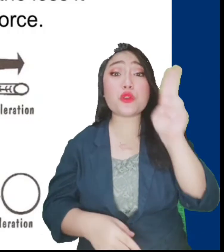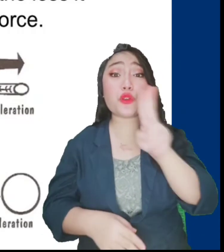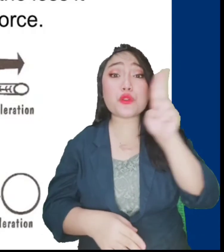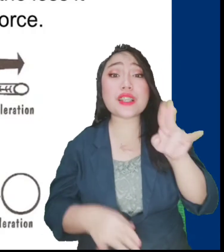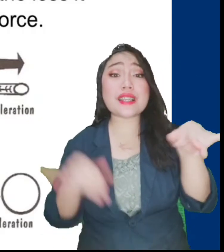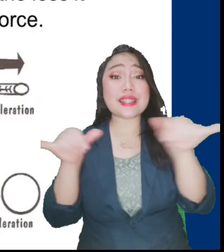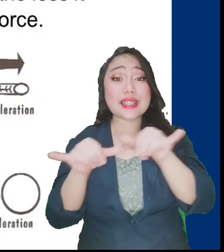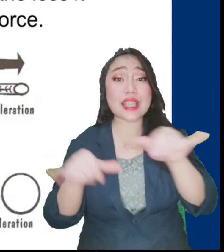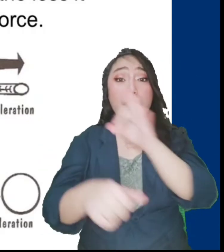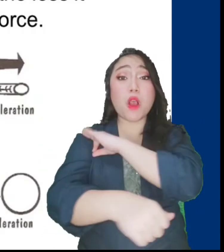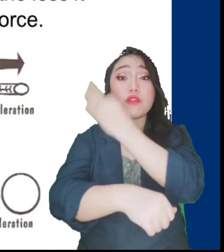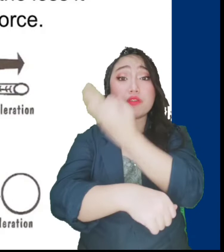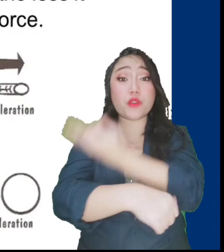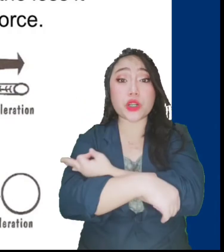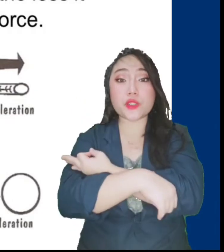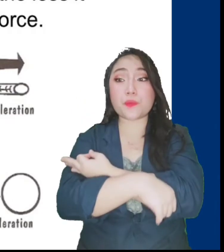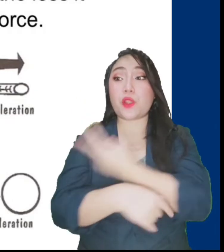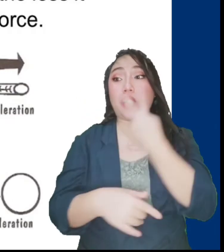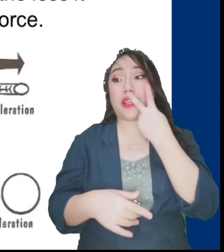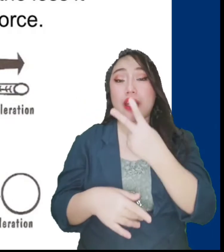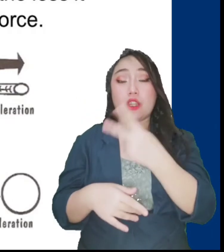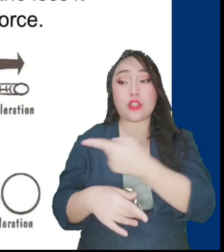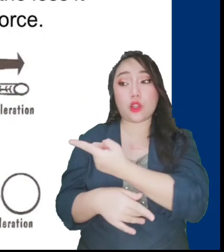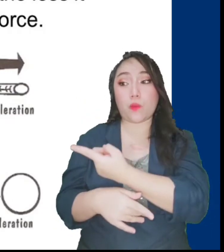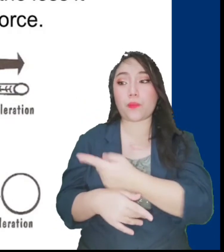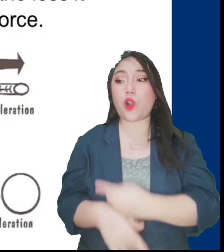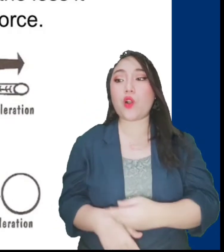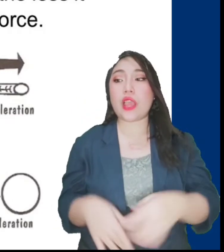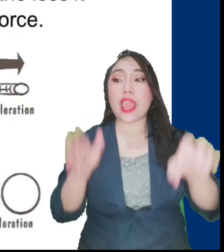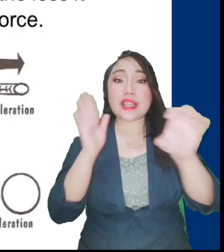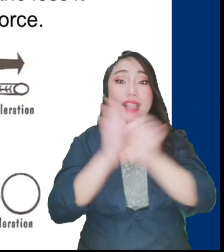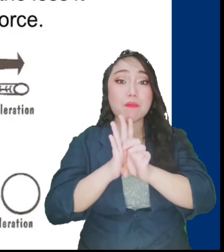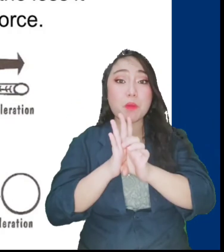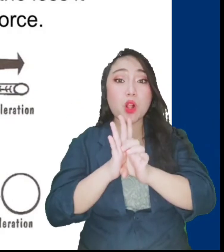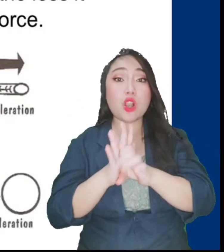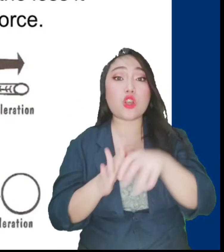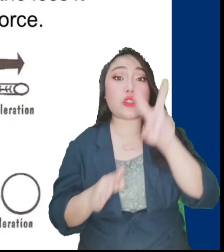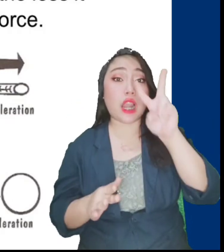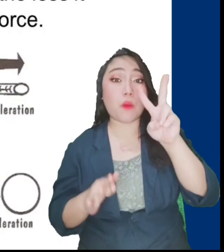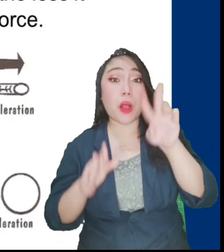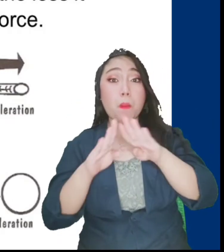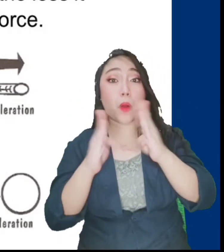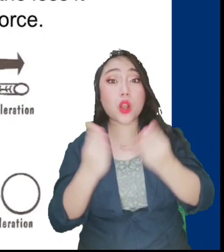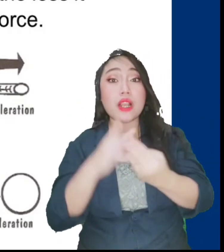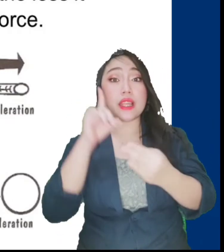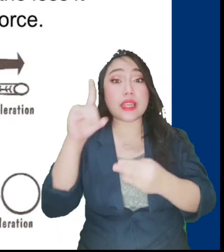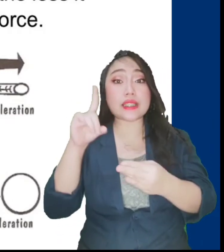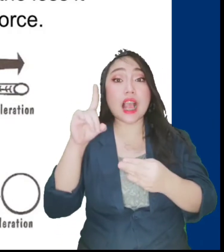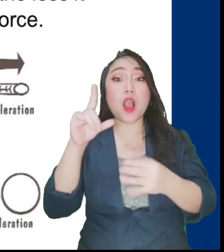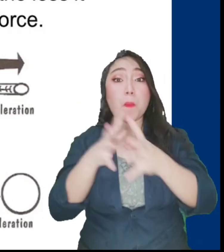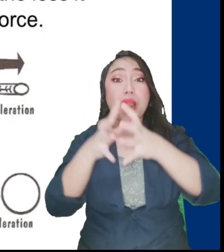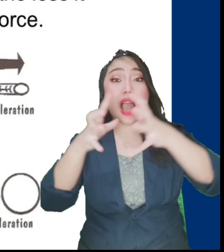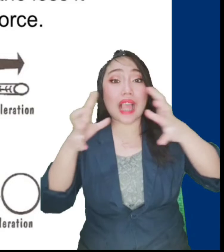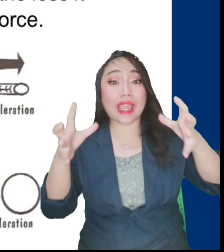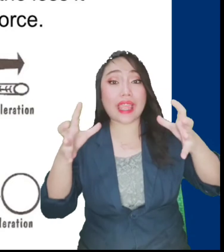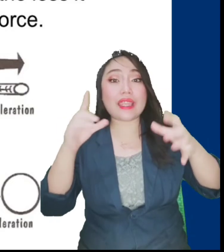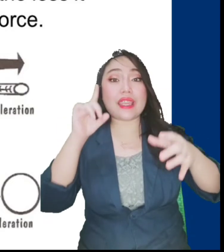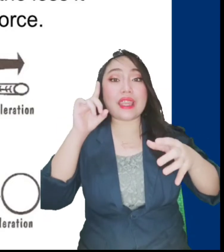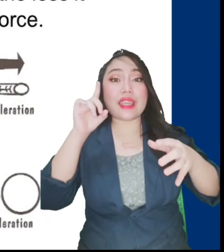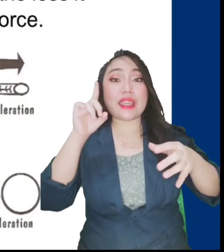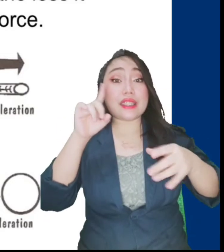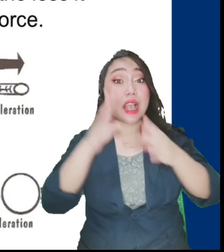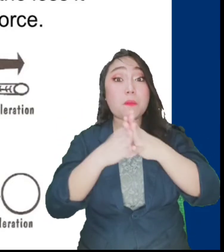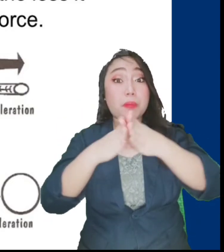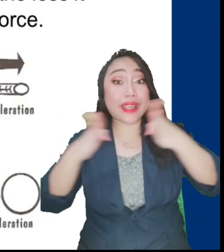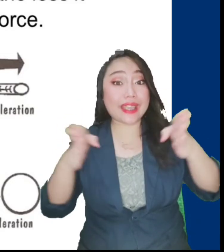less likely to accelerate if we use the same force. Like, look at this picture. The example, there are two balls. One